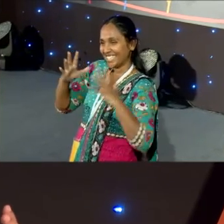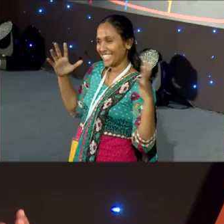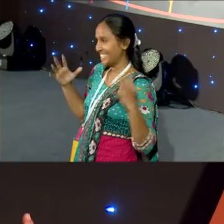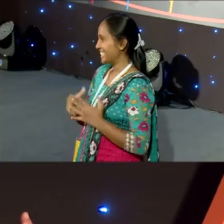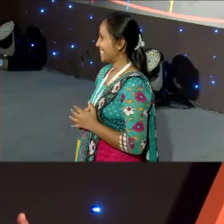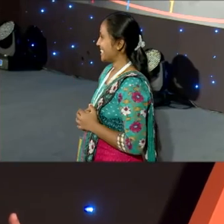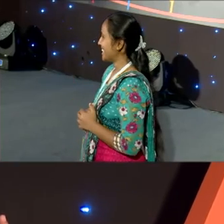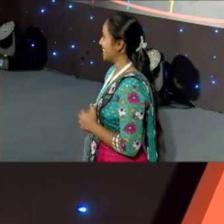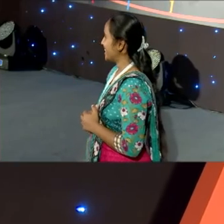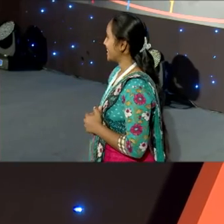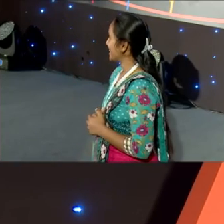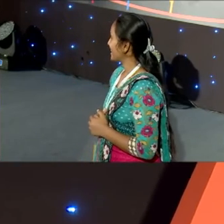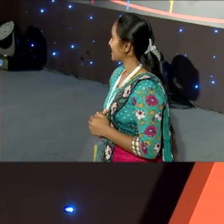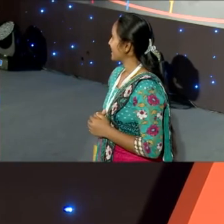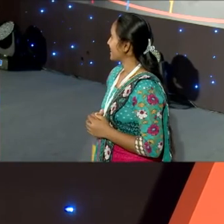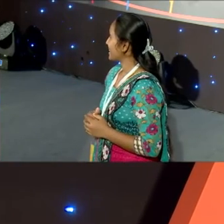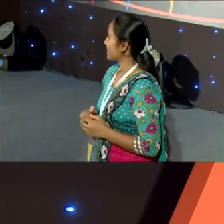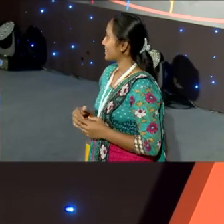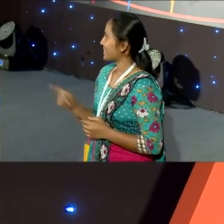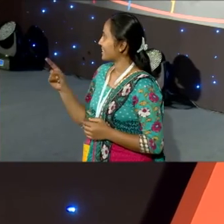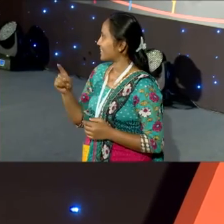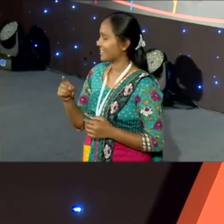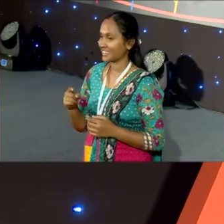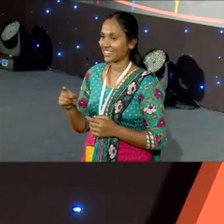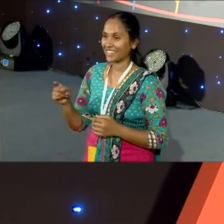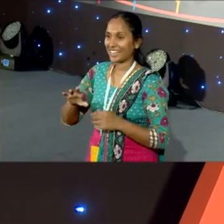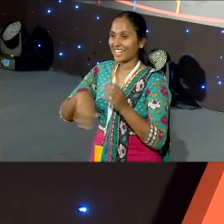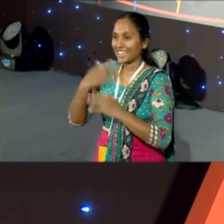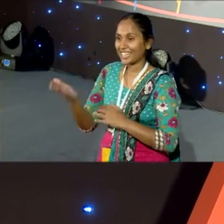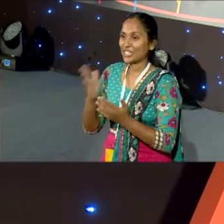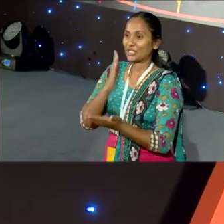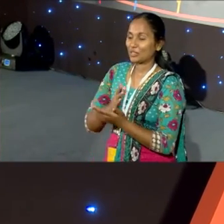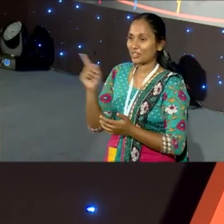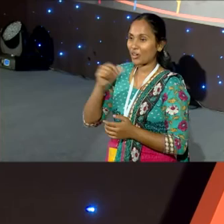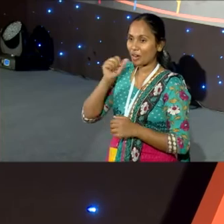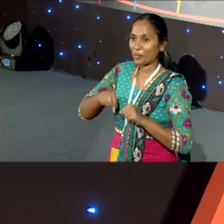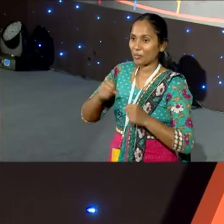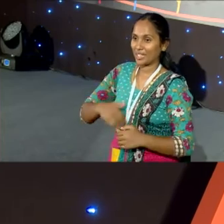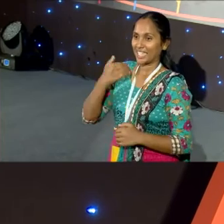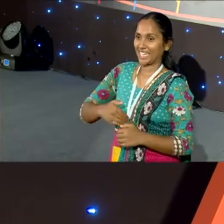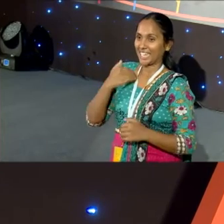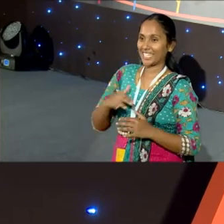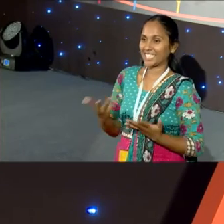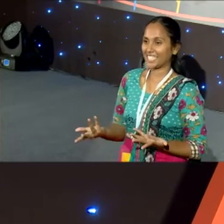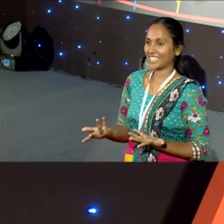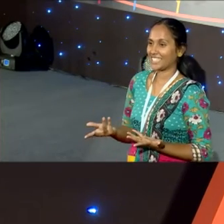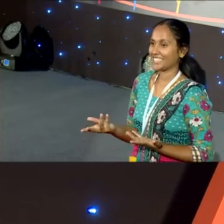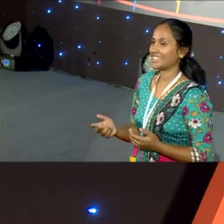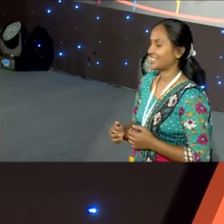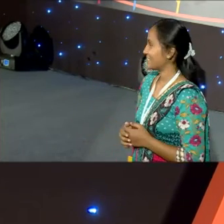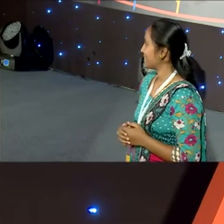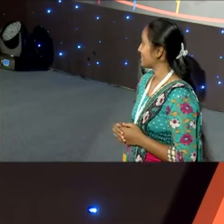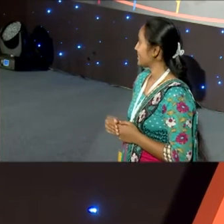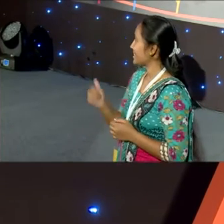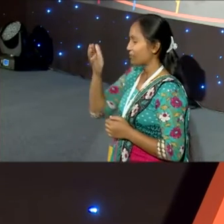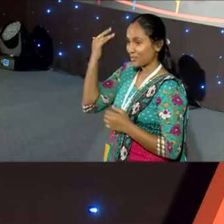And that they've eaten stuff that they have not been able to digest. So when they try and sleep, they have these really bad dreams because